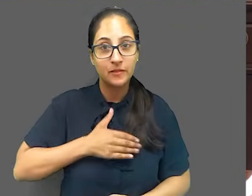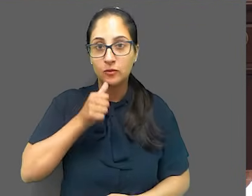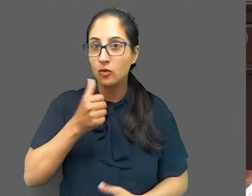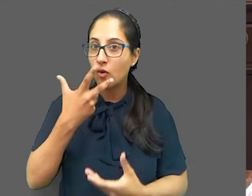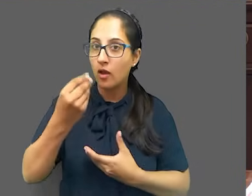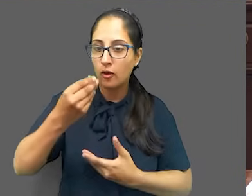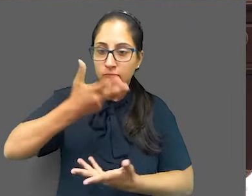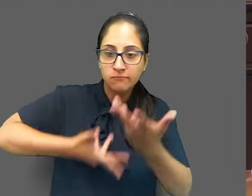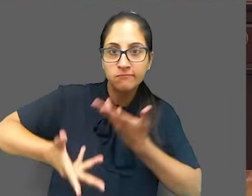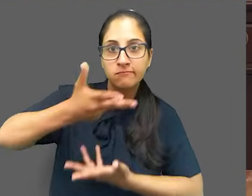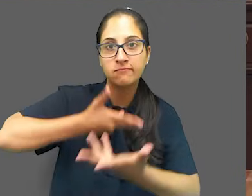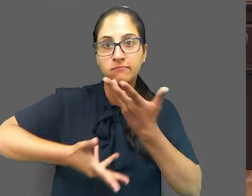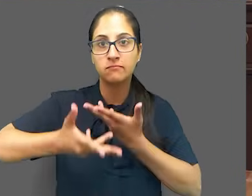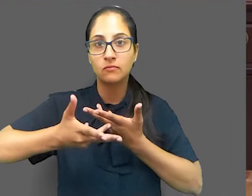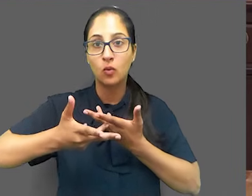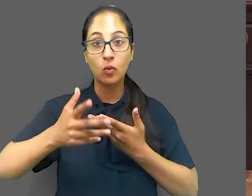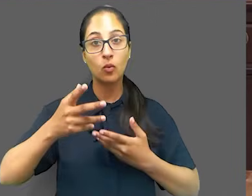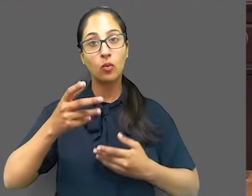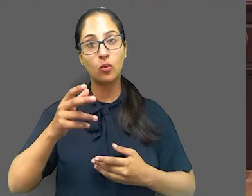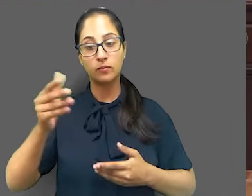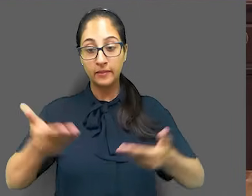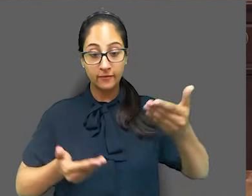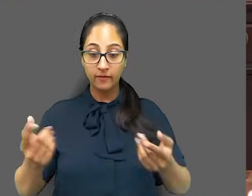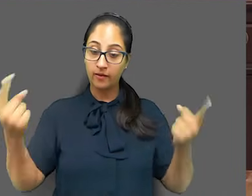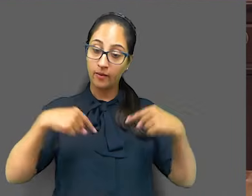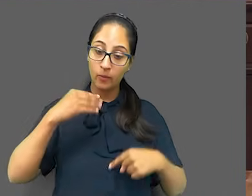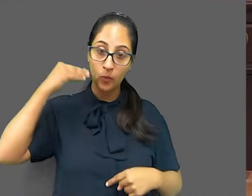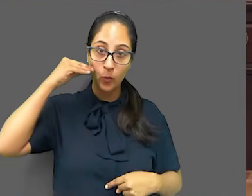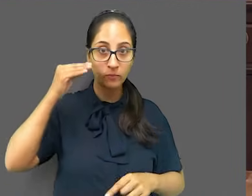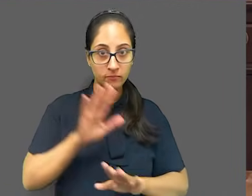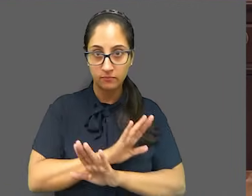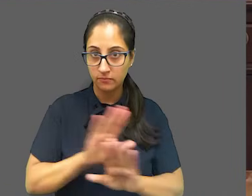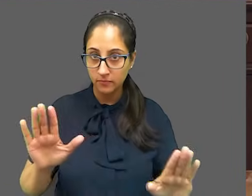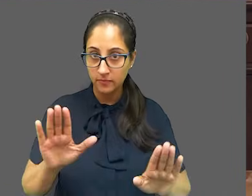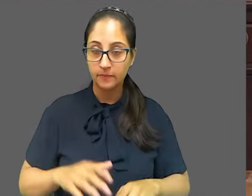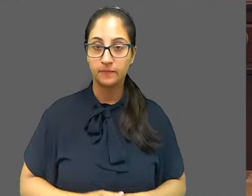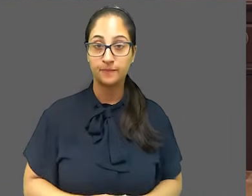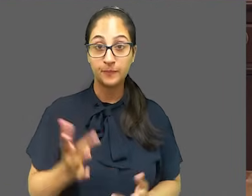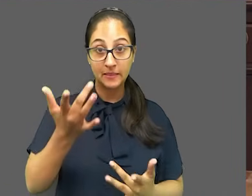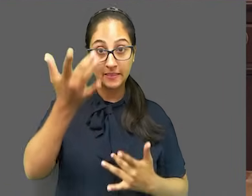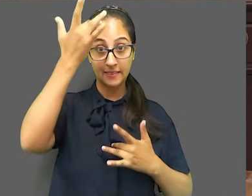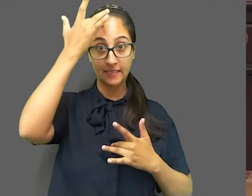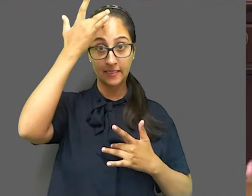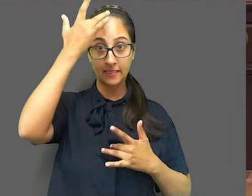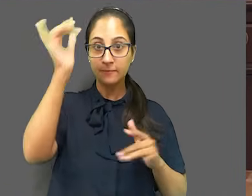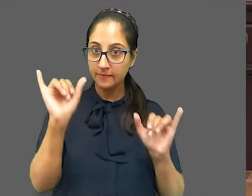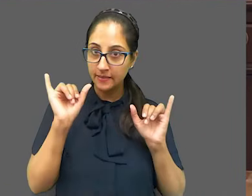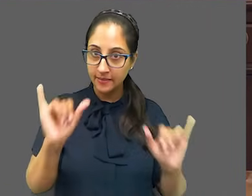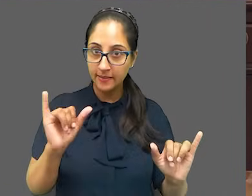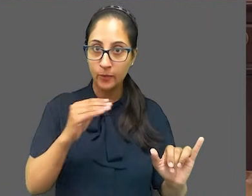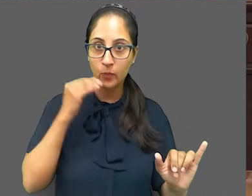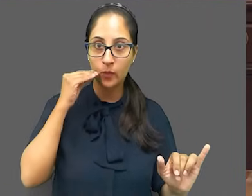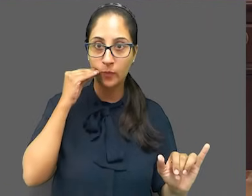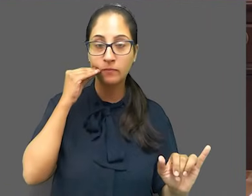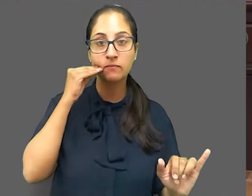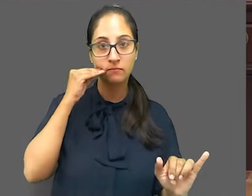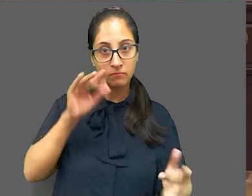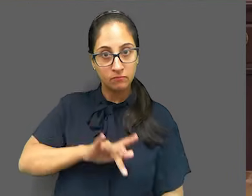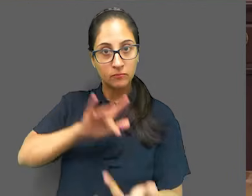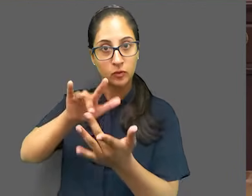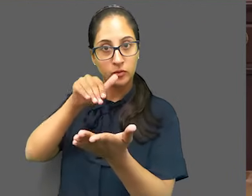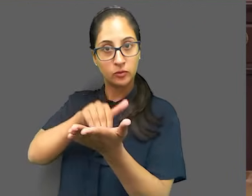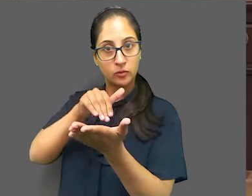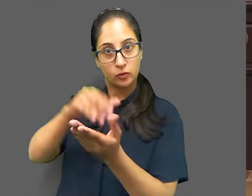attend social gatherings or invite others. If you're not well, seek medical assistance, and otherwise,